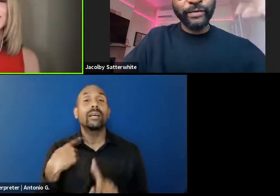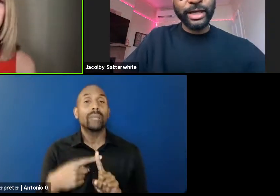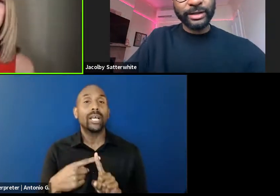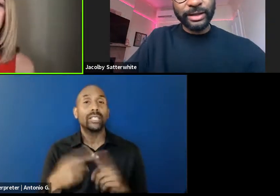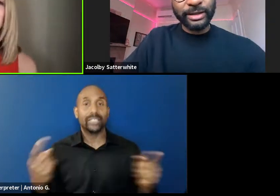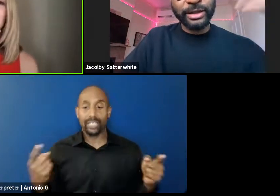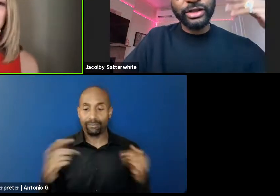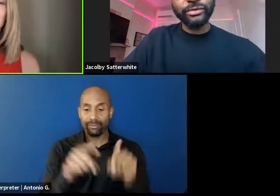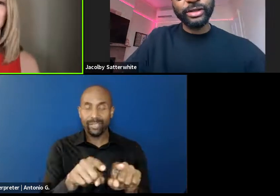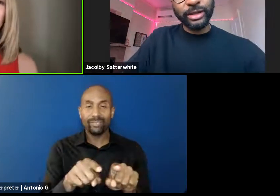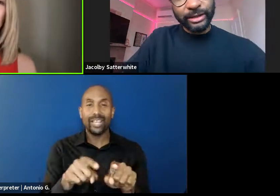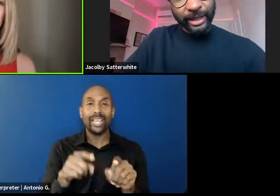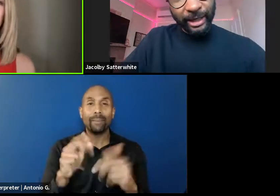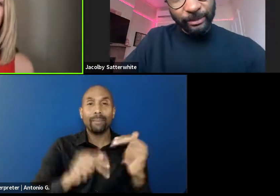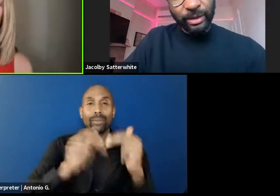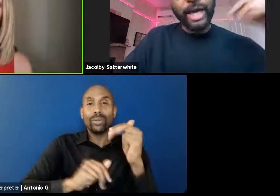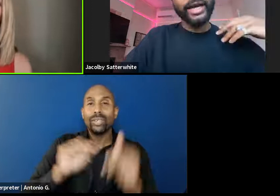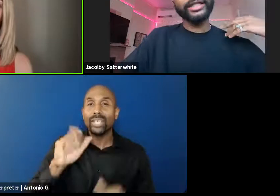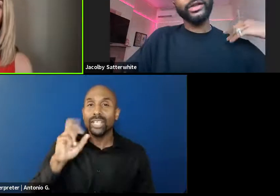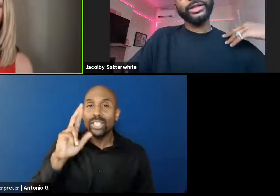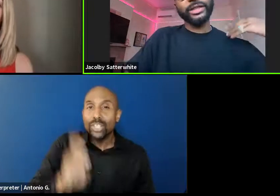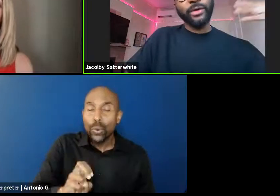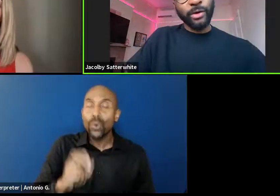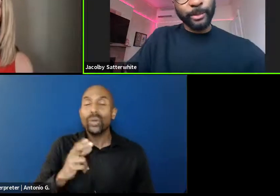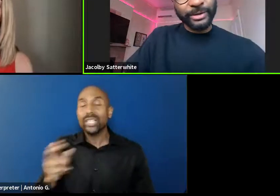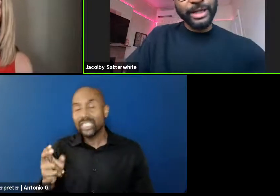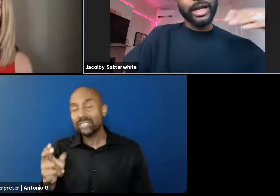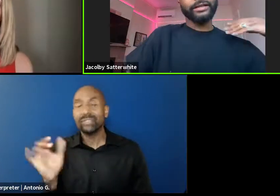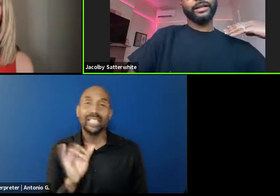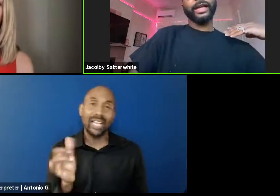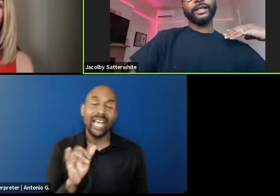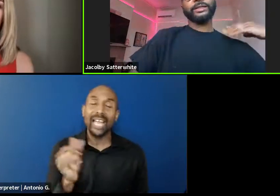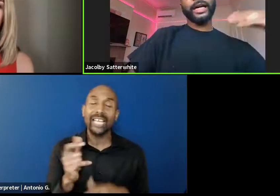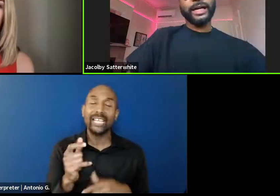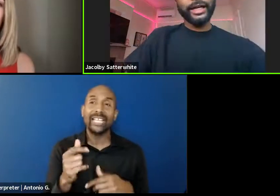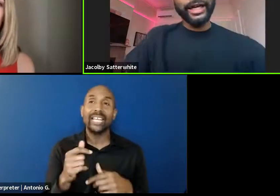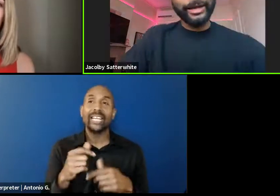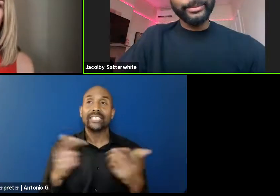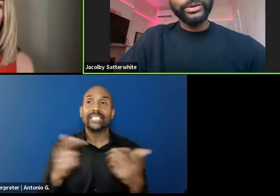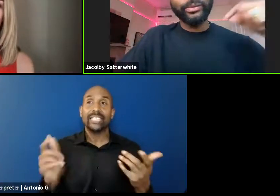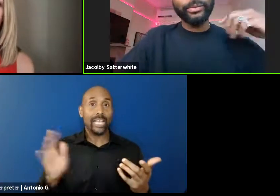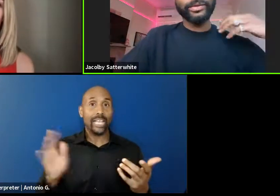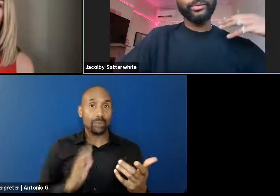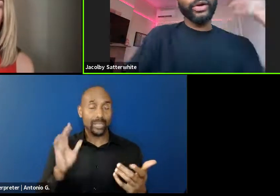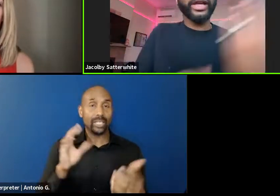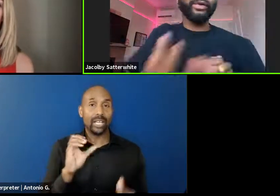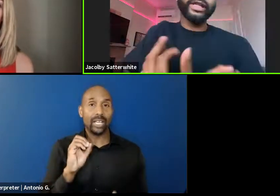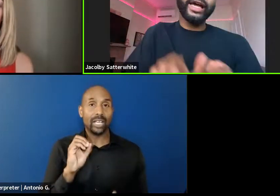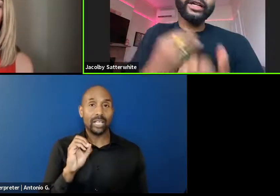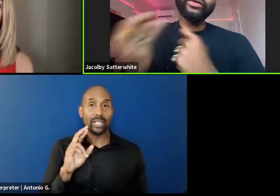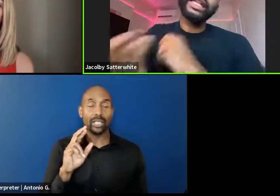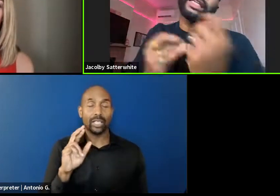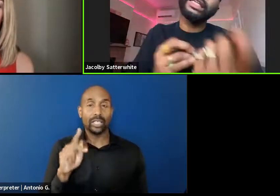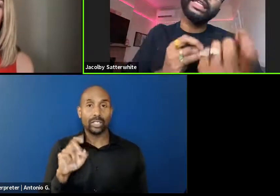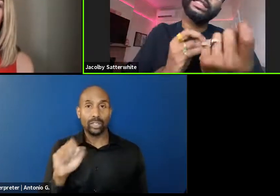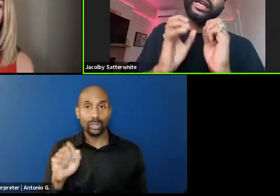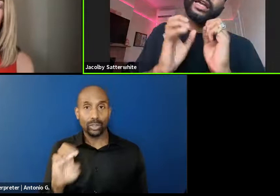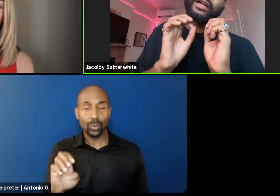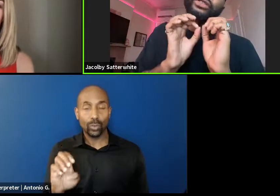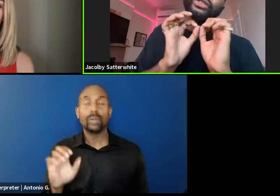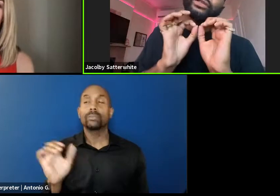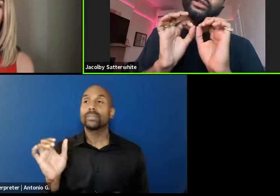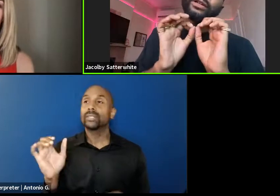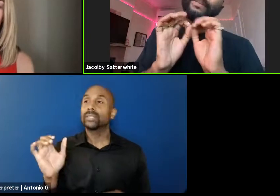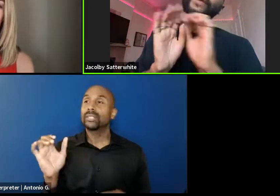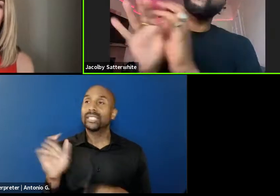like in Fluxus and Surrealist yeah. games, Exquisite Corpse, like Dada games, where they would like create these